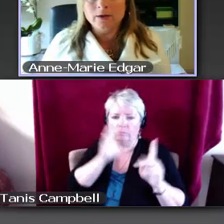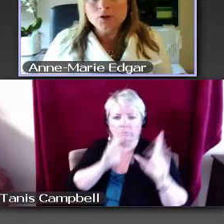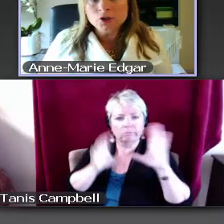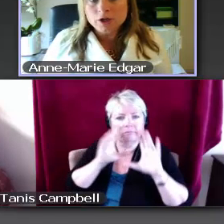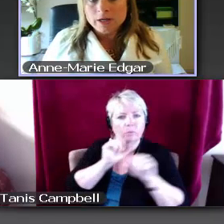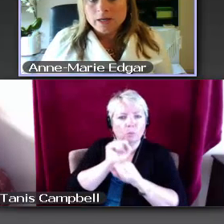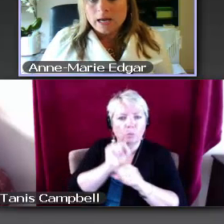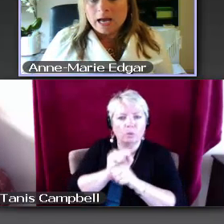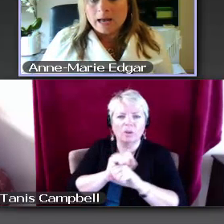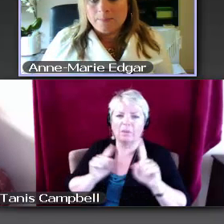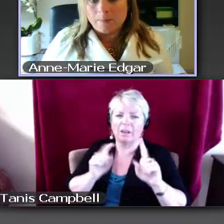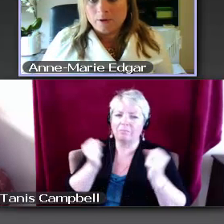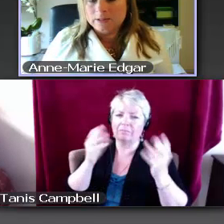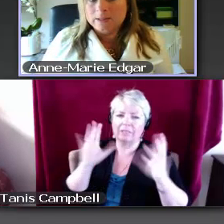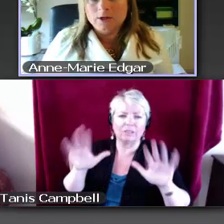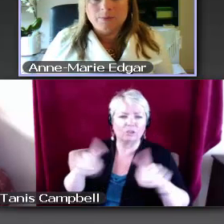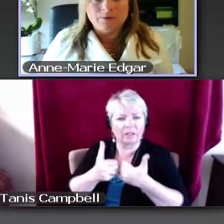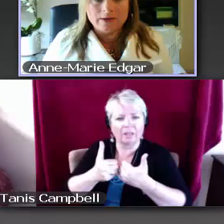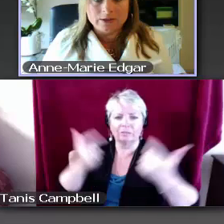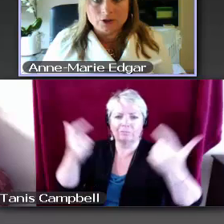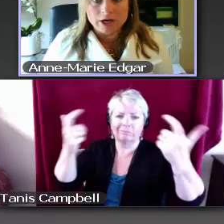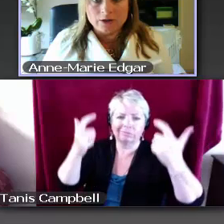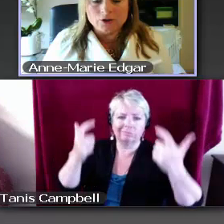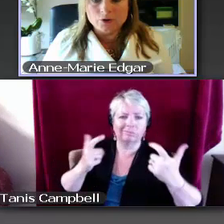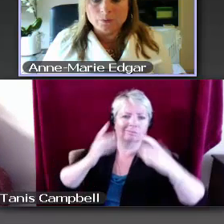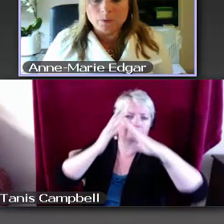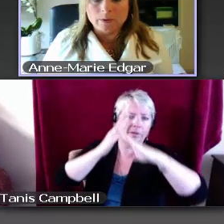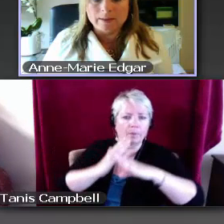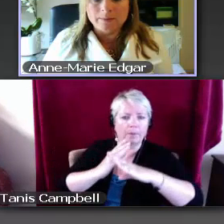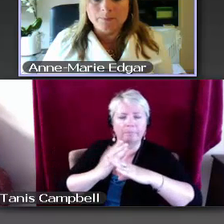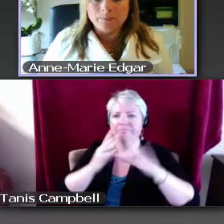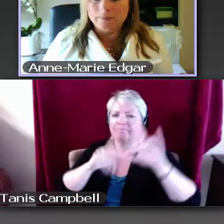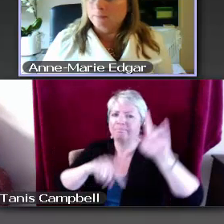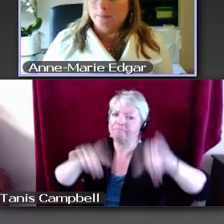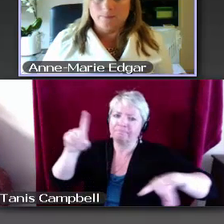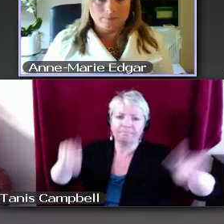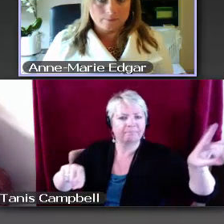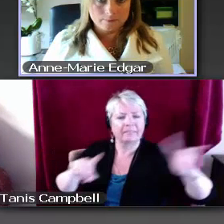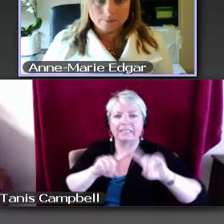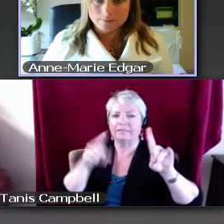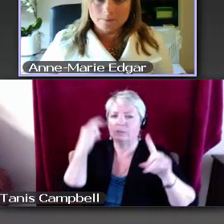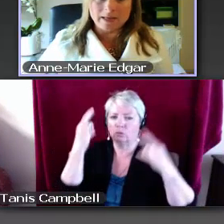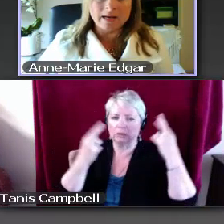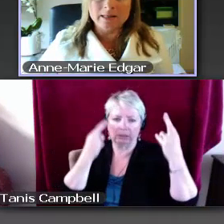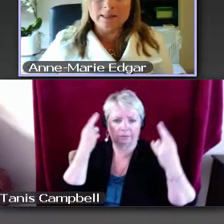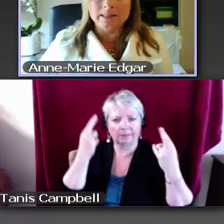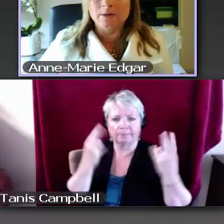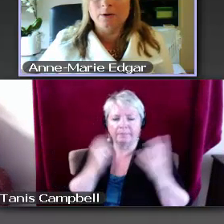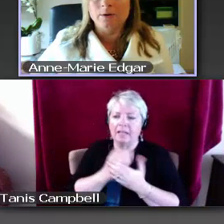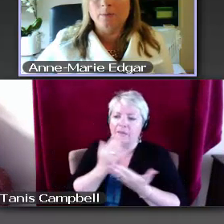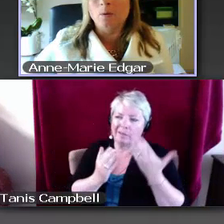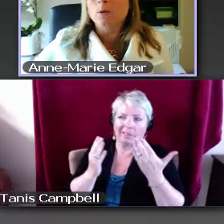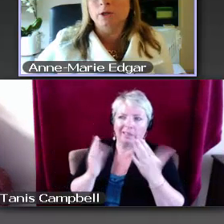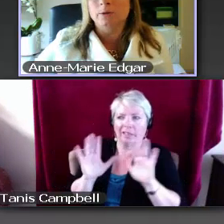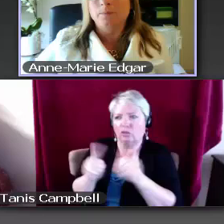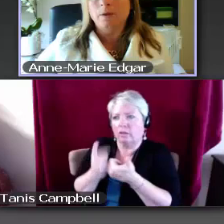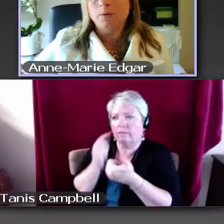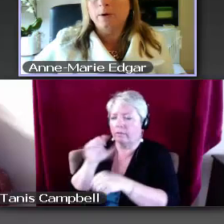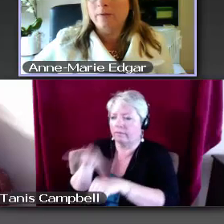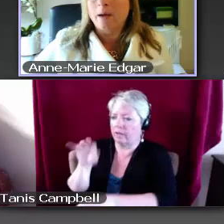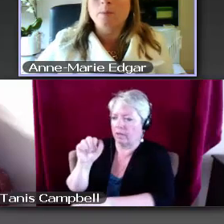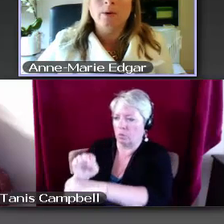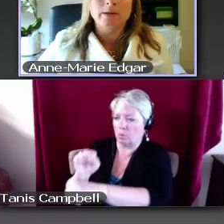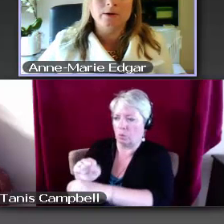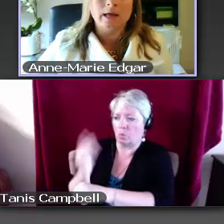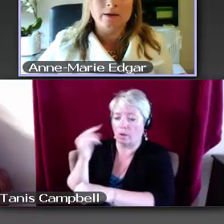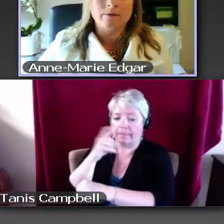a whole range. A person could be facing a challenge to employment because they're older,